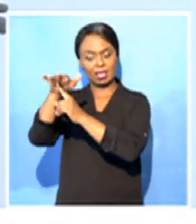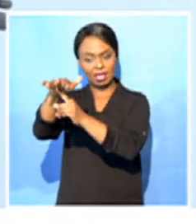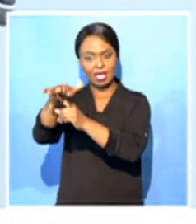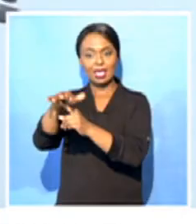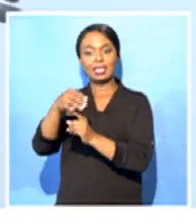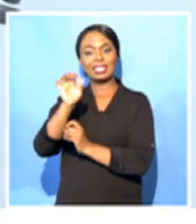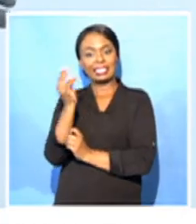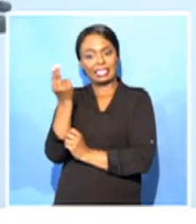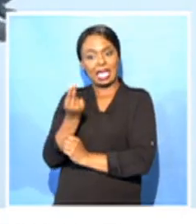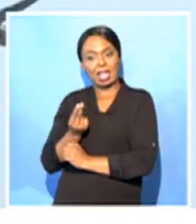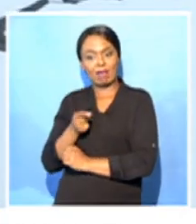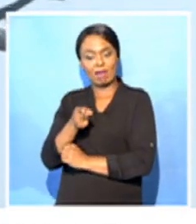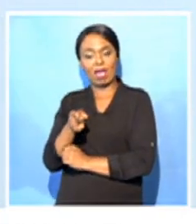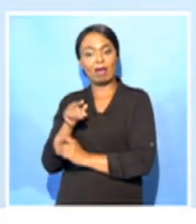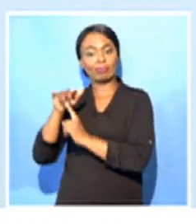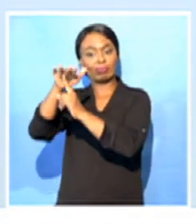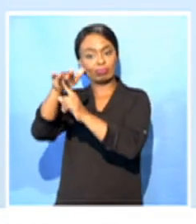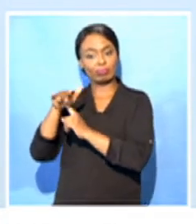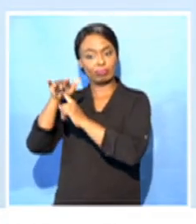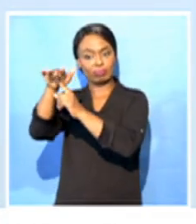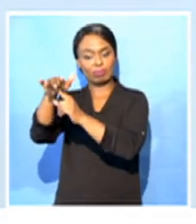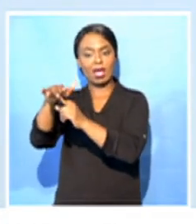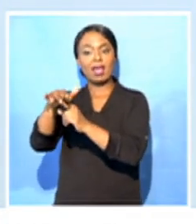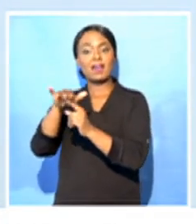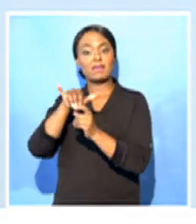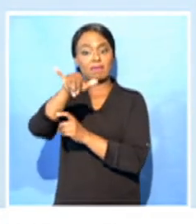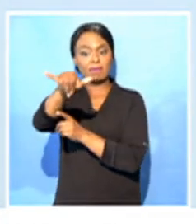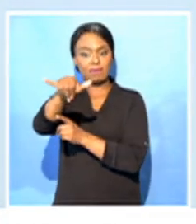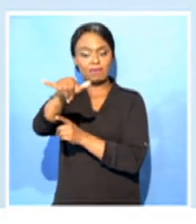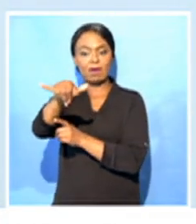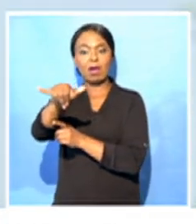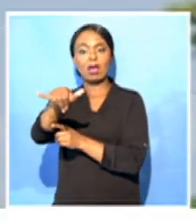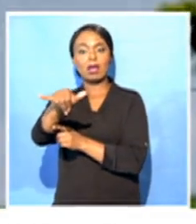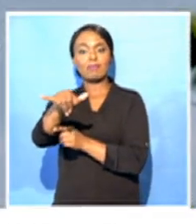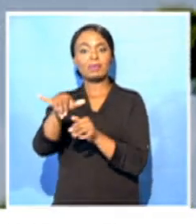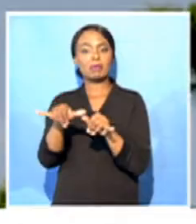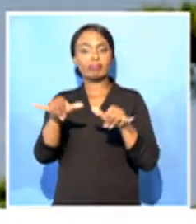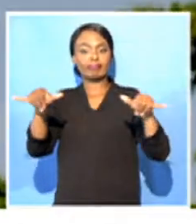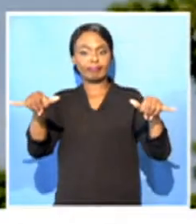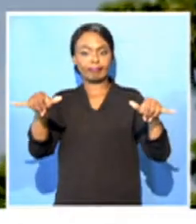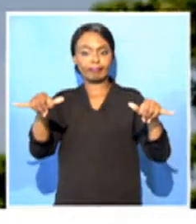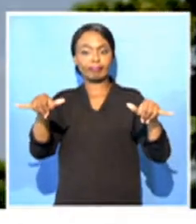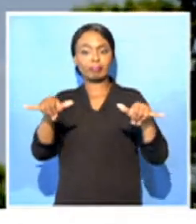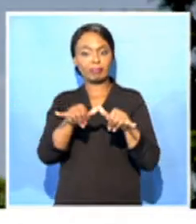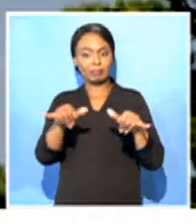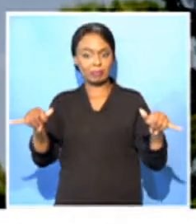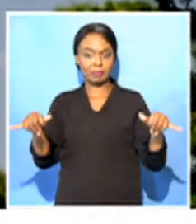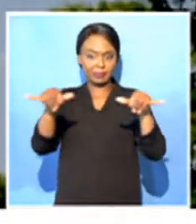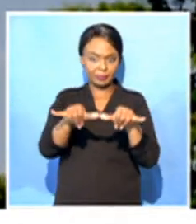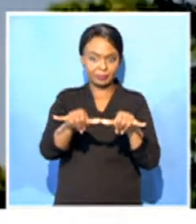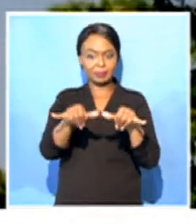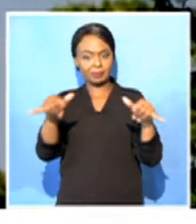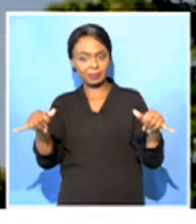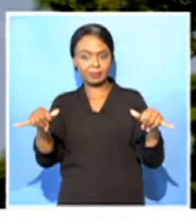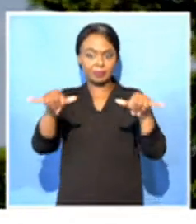the Silver Falcons, after breaking away, will form up and reposition for a brief display of the flying skills of